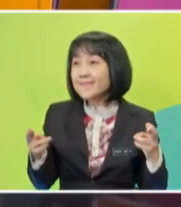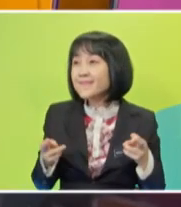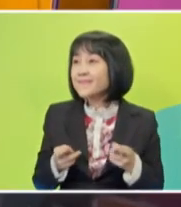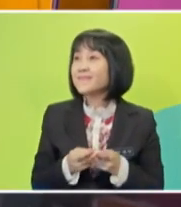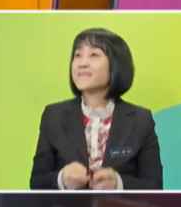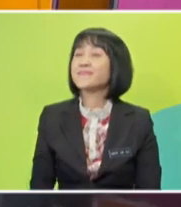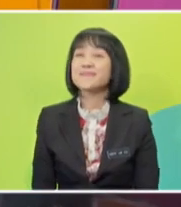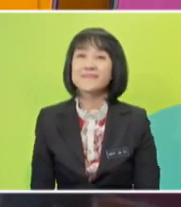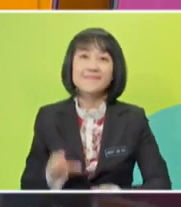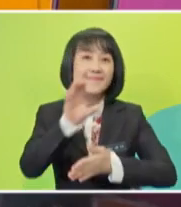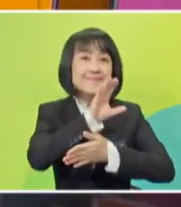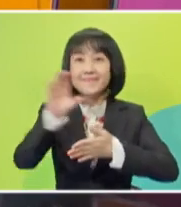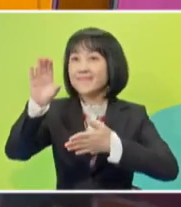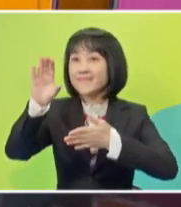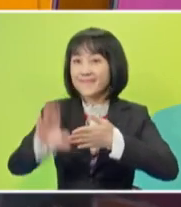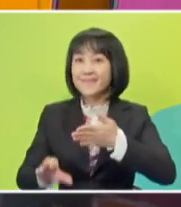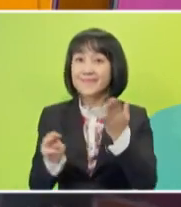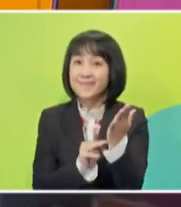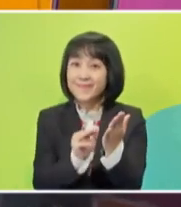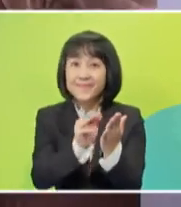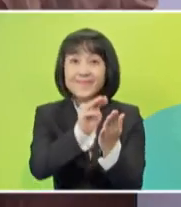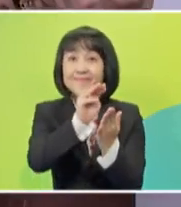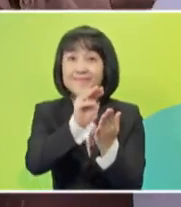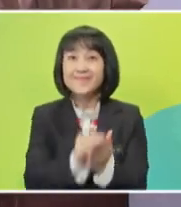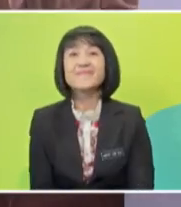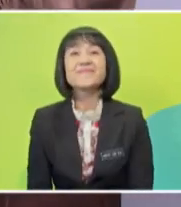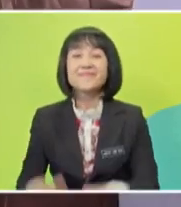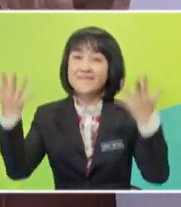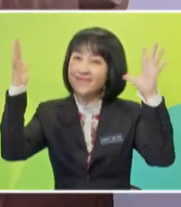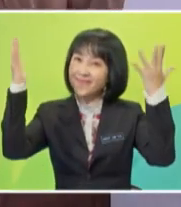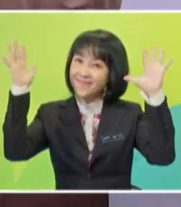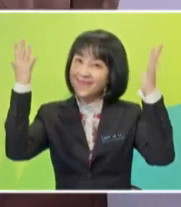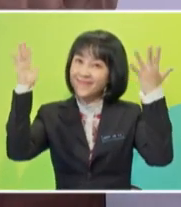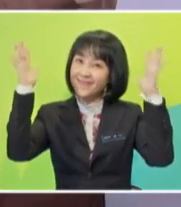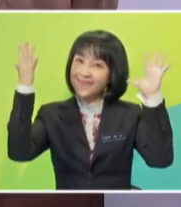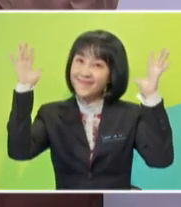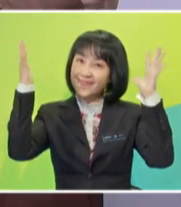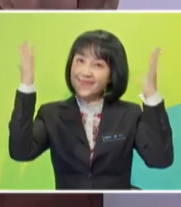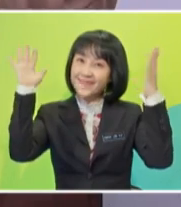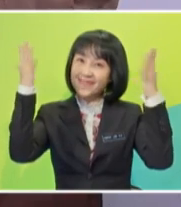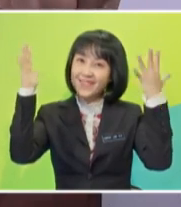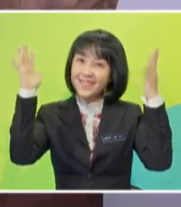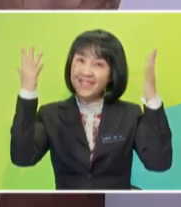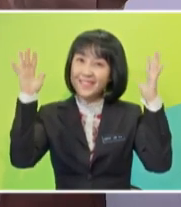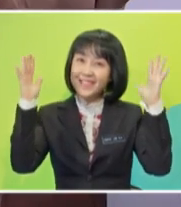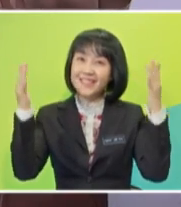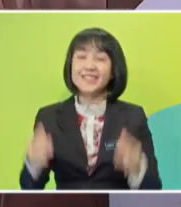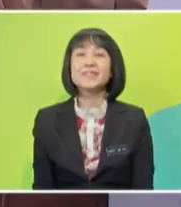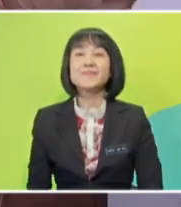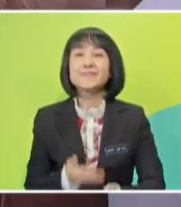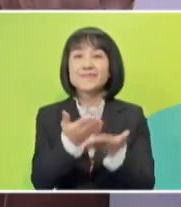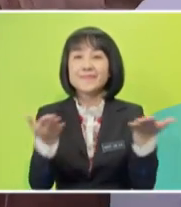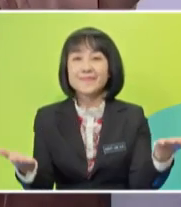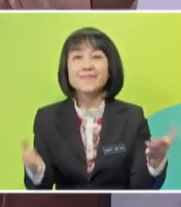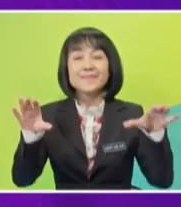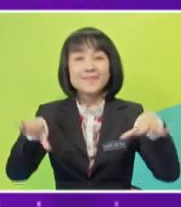a complete map over here. Very, very well done, pupils. You did really, really well.